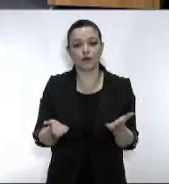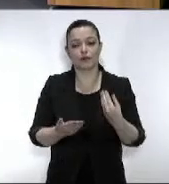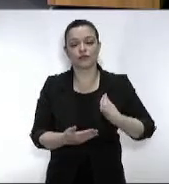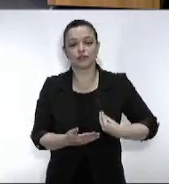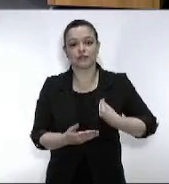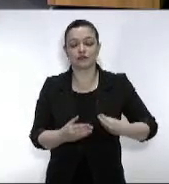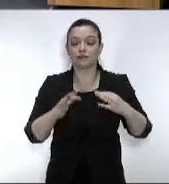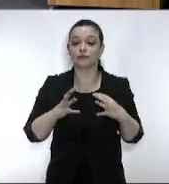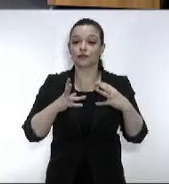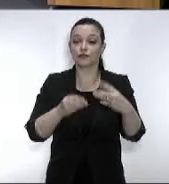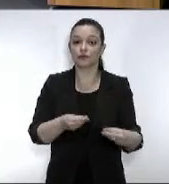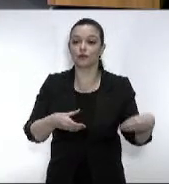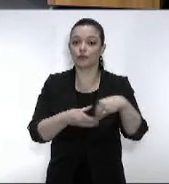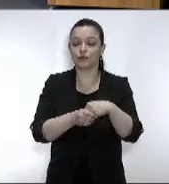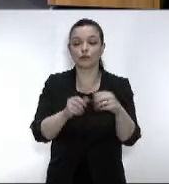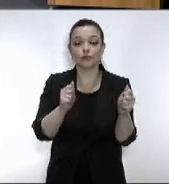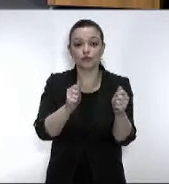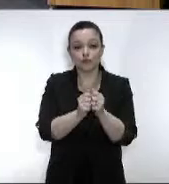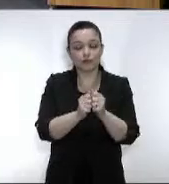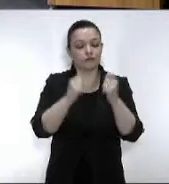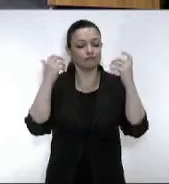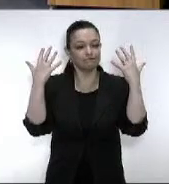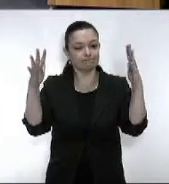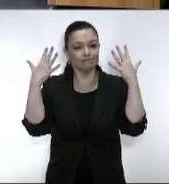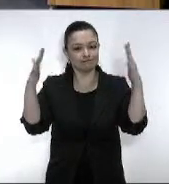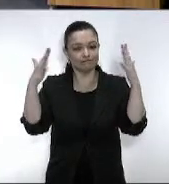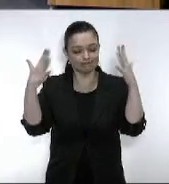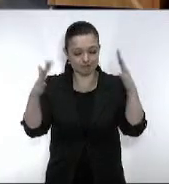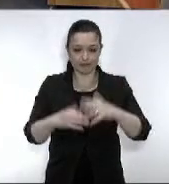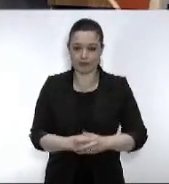way. And today we are here to celebrate this victory. We'd like to